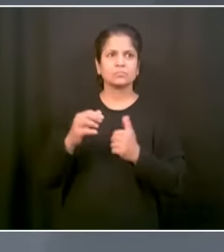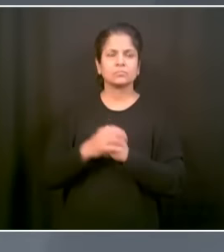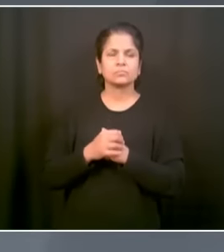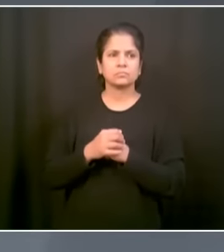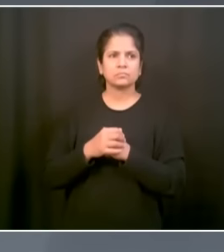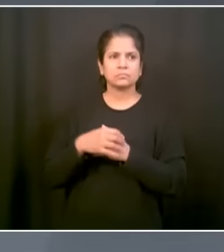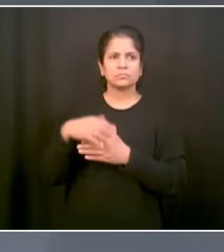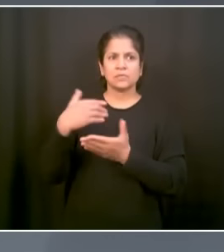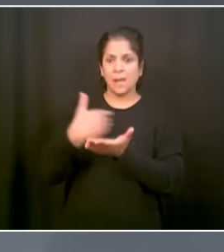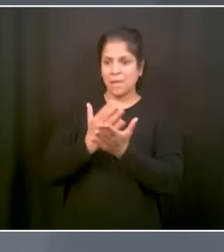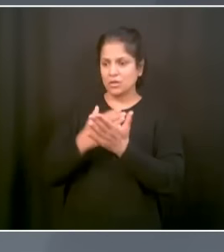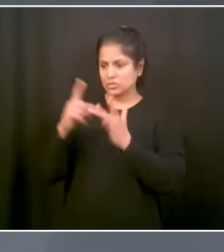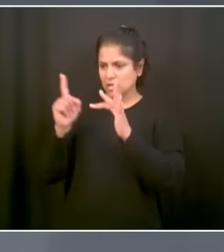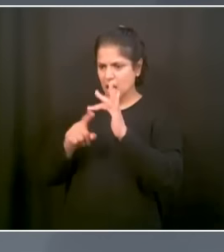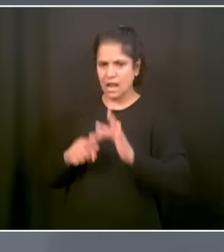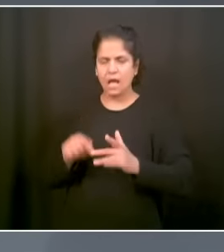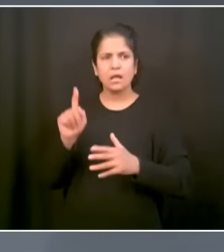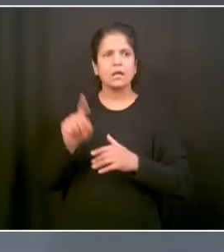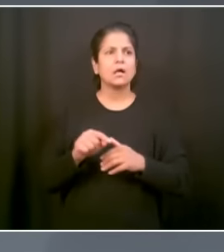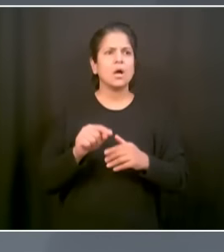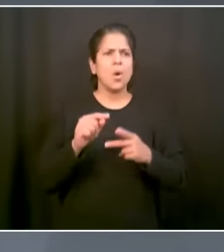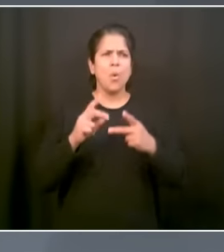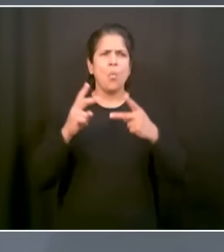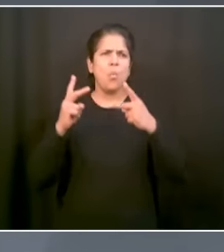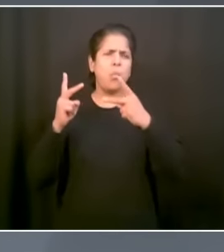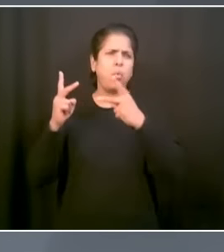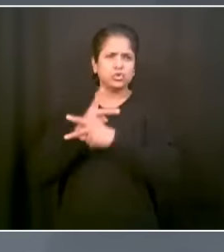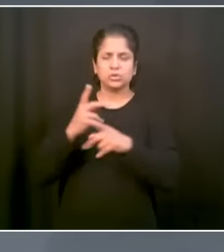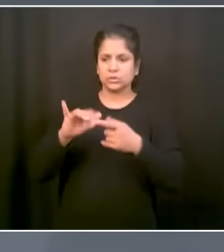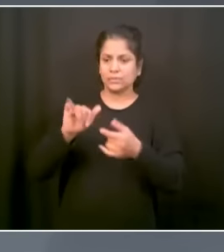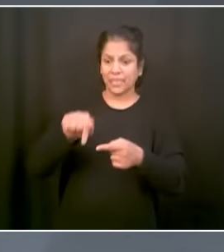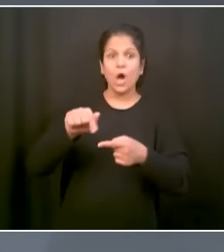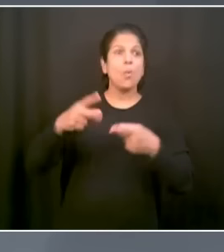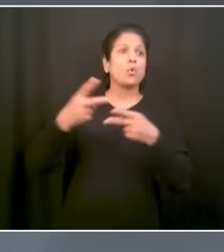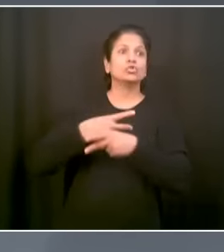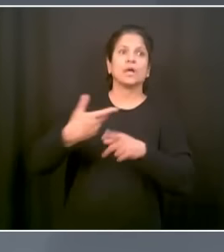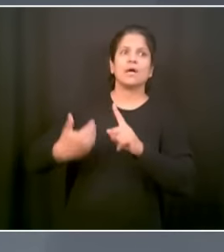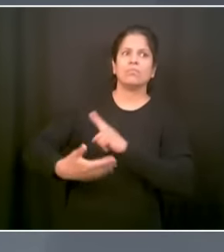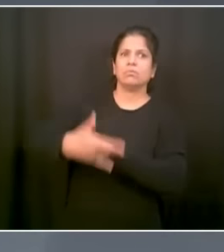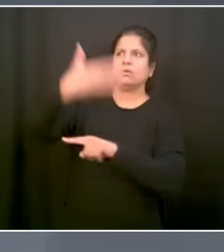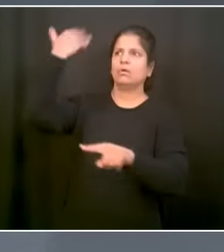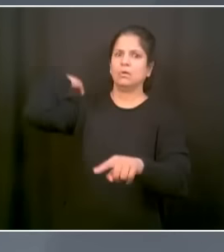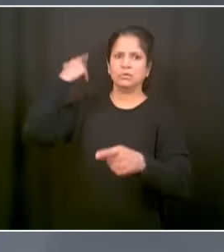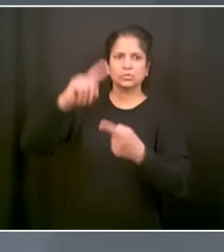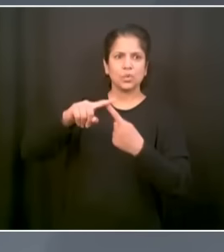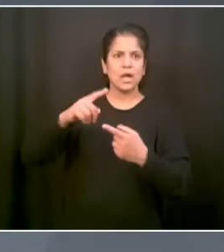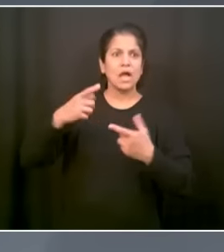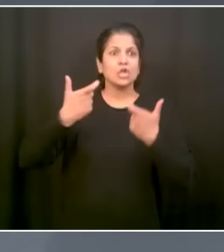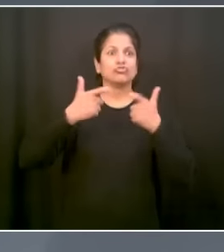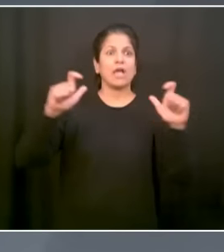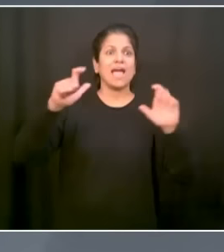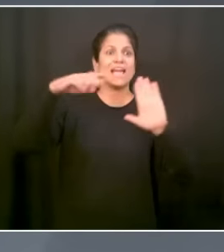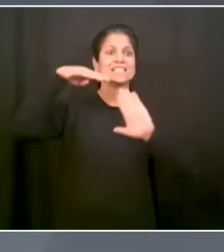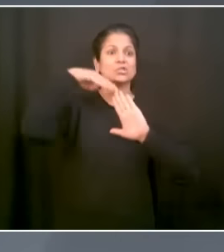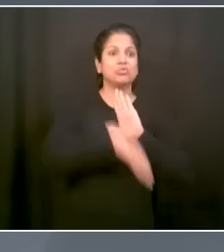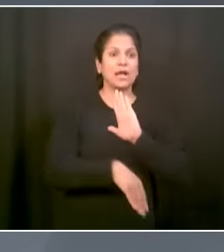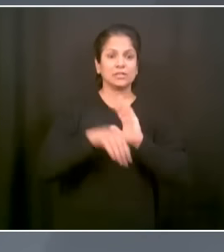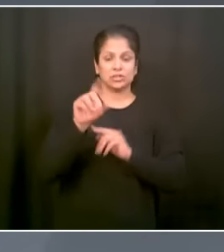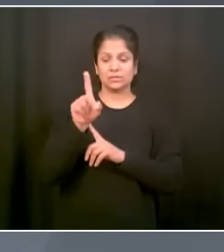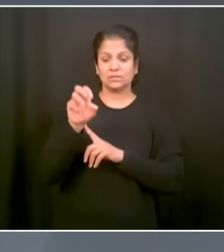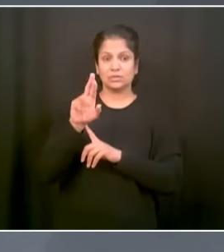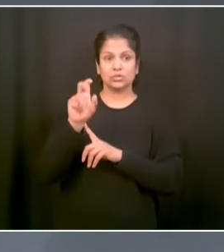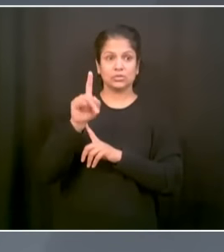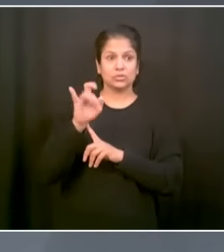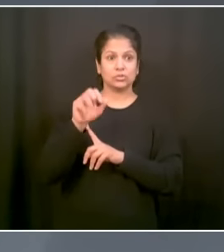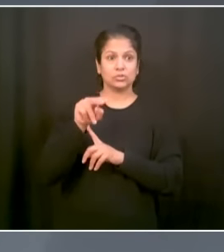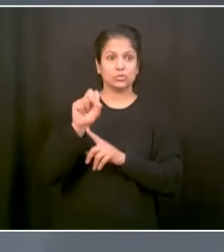Recession. We're talking about one that I think it's 300% more than what we saw in pre-COVID years. This is the